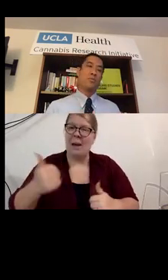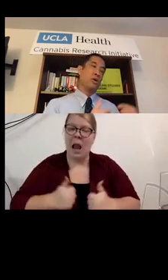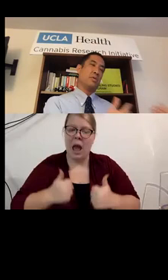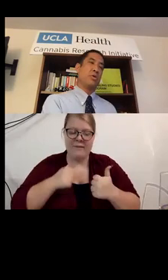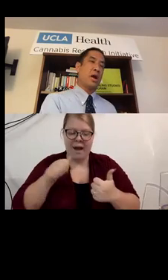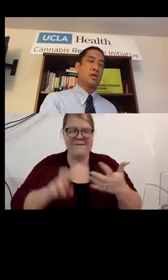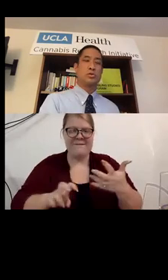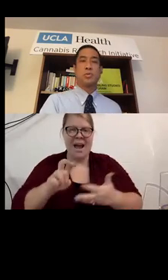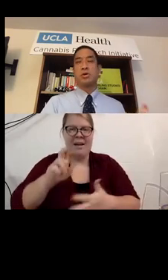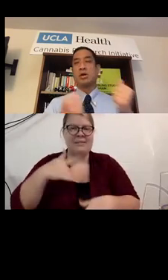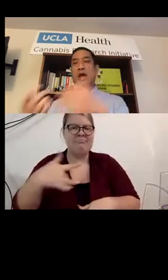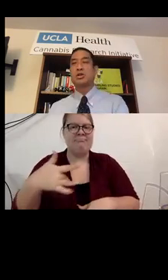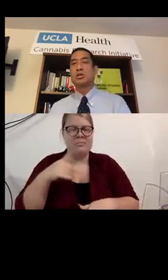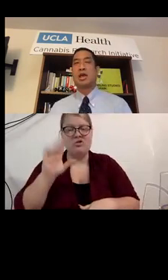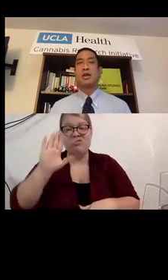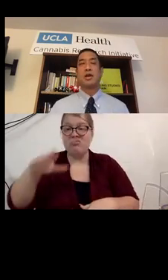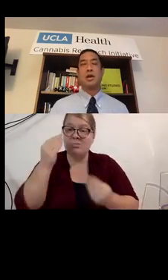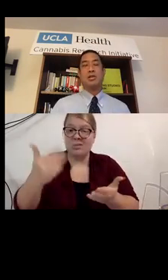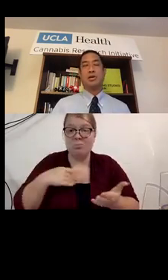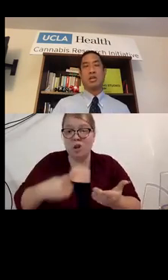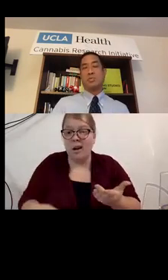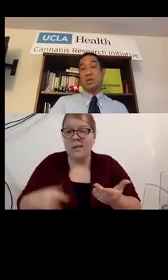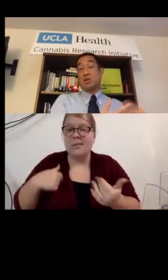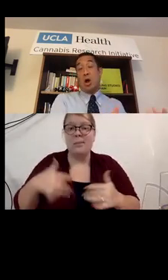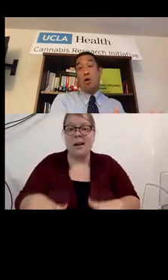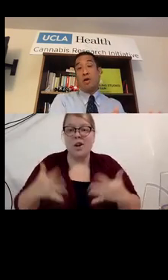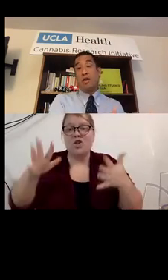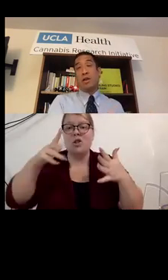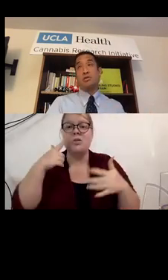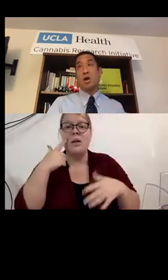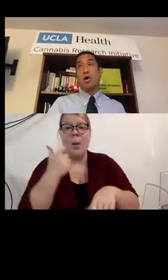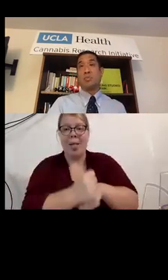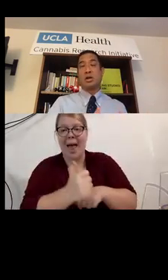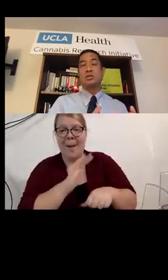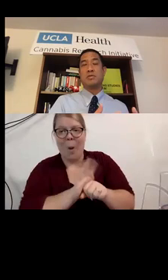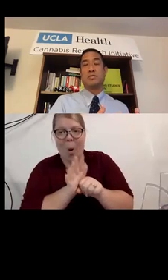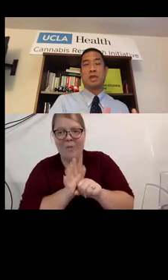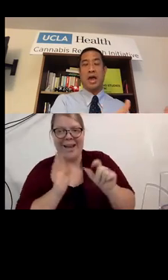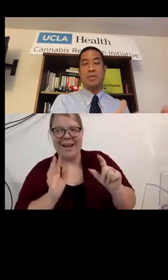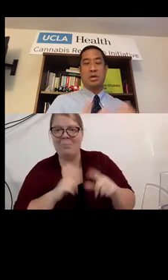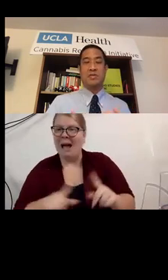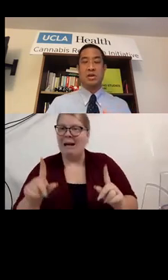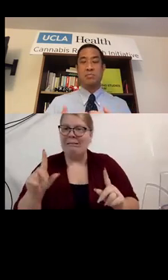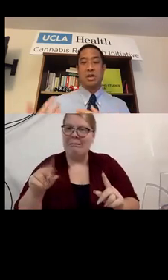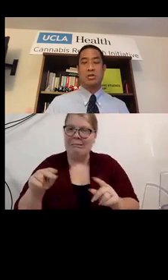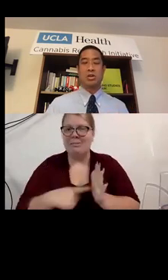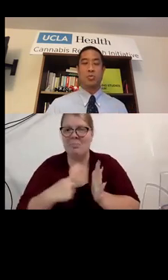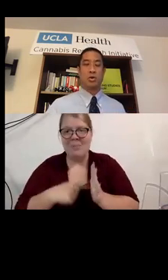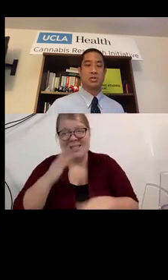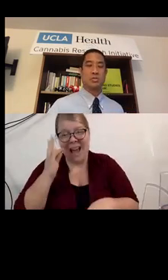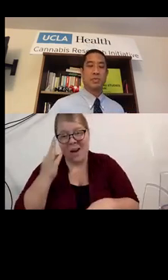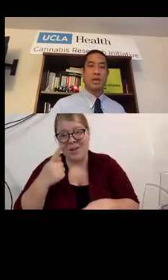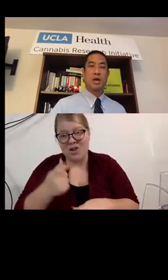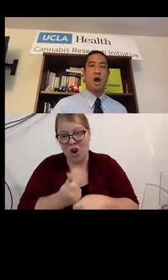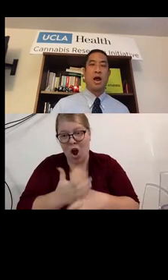say, I'm really depressed or I'm really anxious. And they'll say it's because of COVID, and no, it's because of the cannabis in itself making things